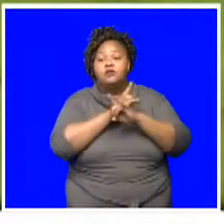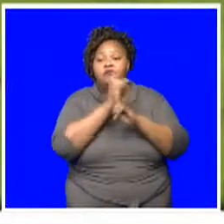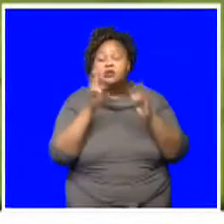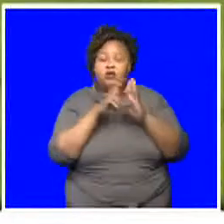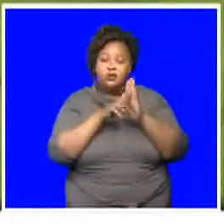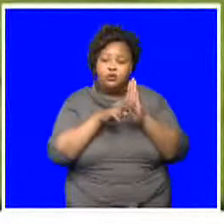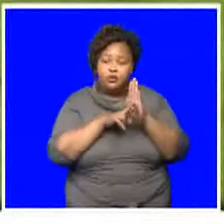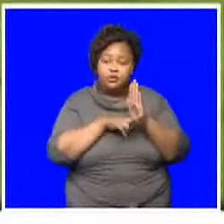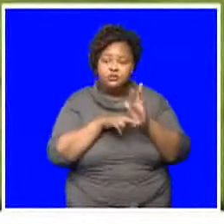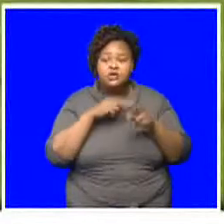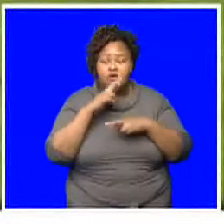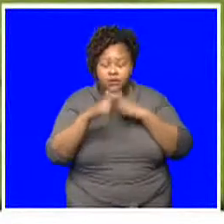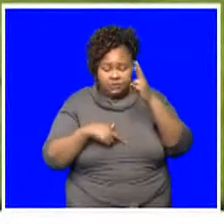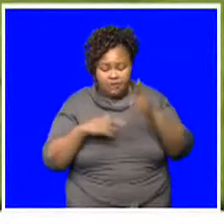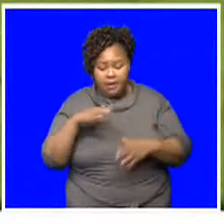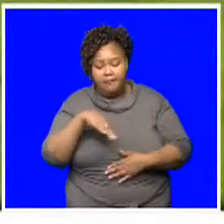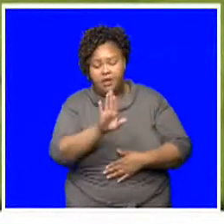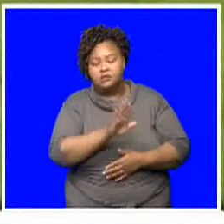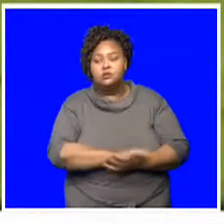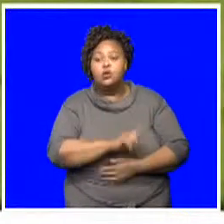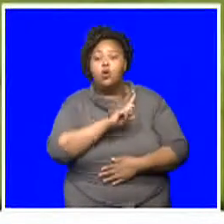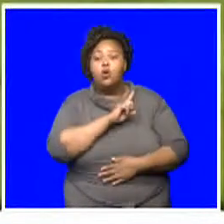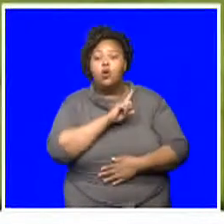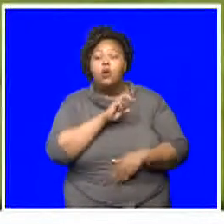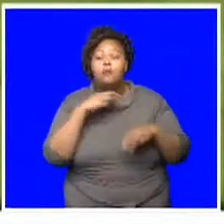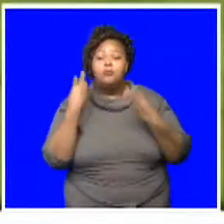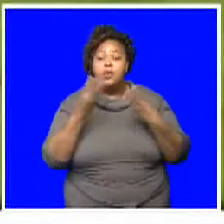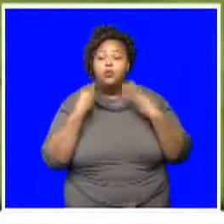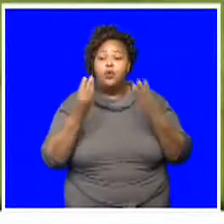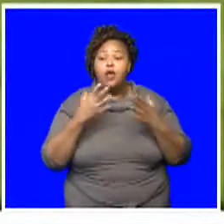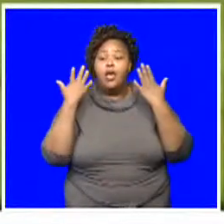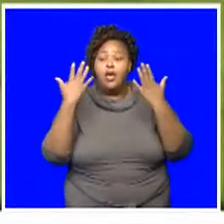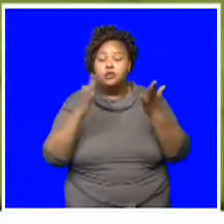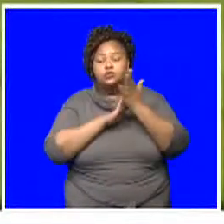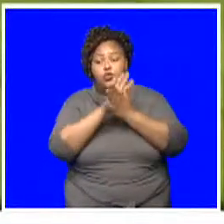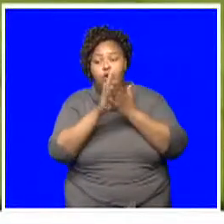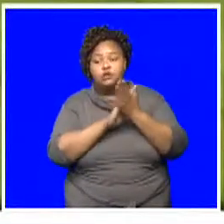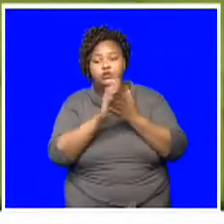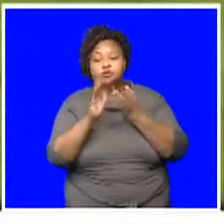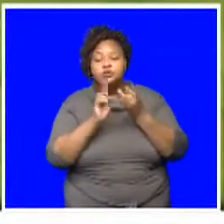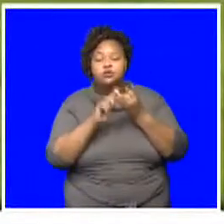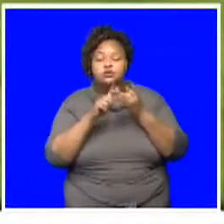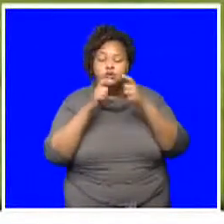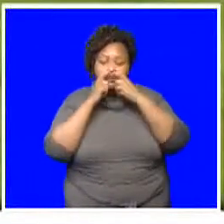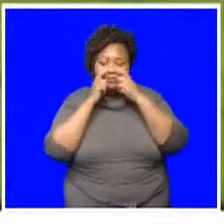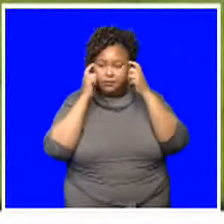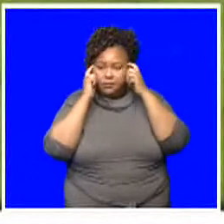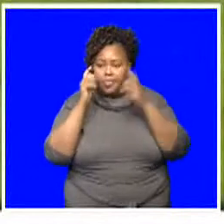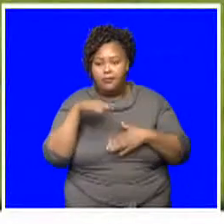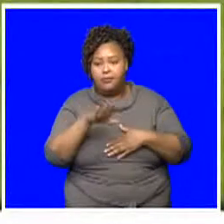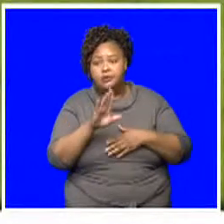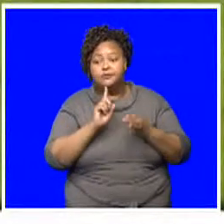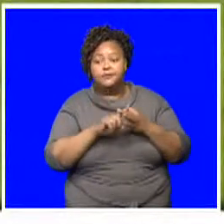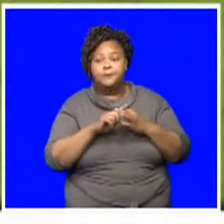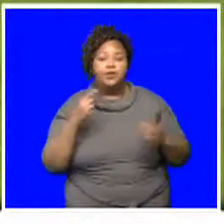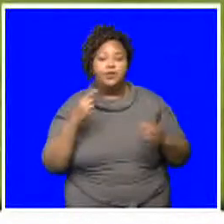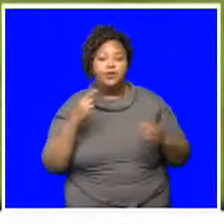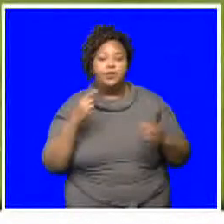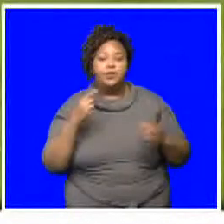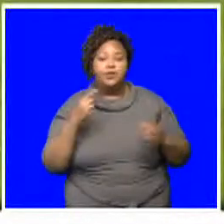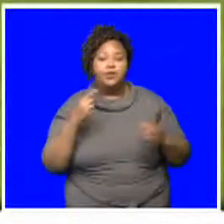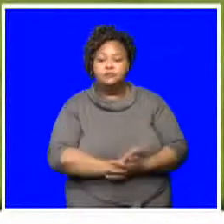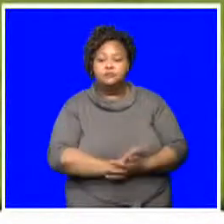landzele leto tindzaba tempilo ukuthi bakwazi ukuthi abantu bageze tandla bafake leto tifoni bakwazi futhi ukuthi bayacelelana